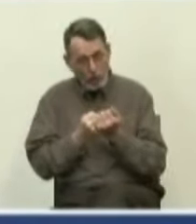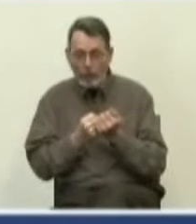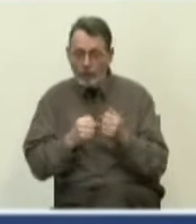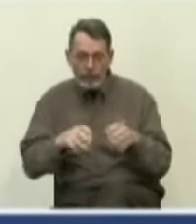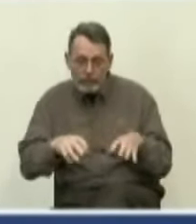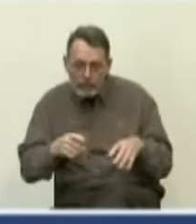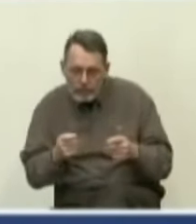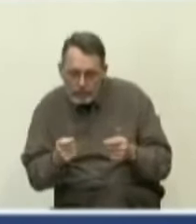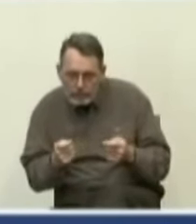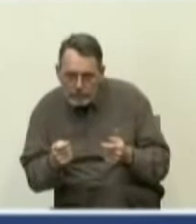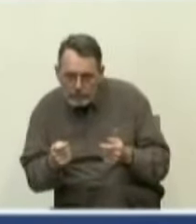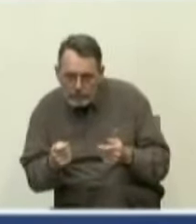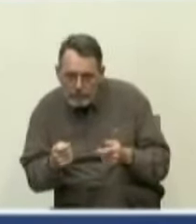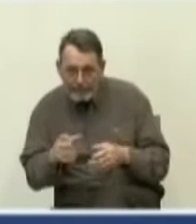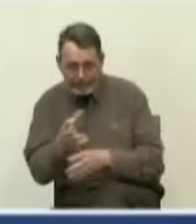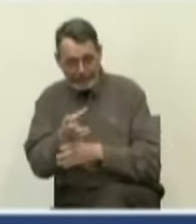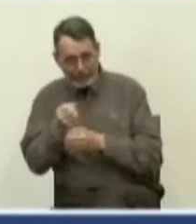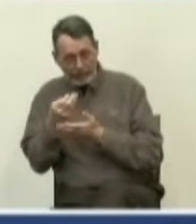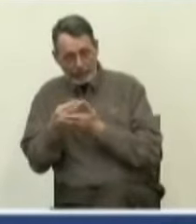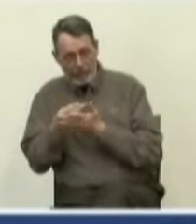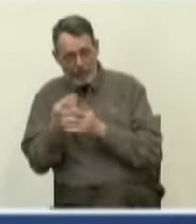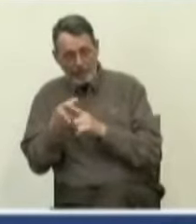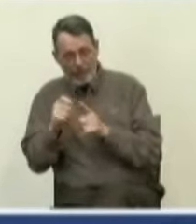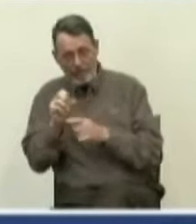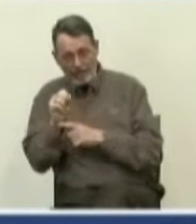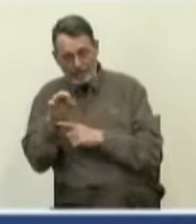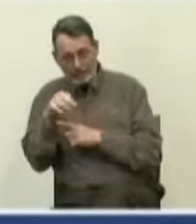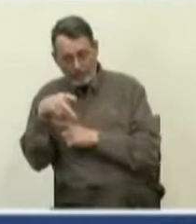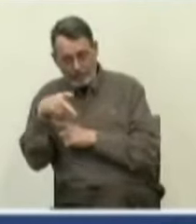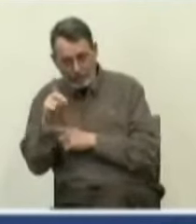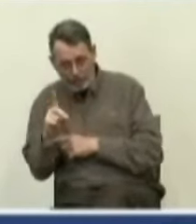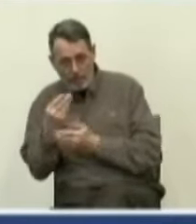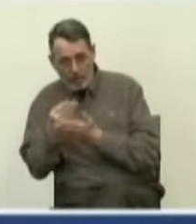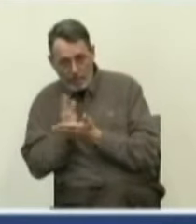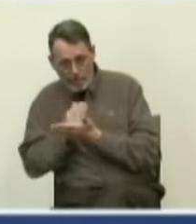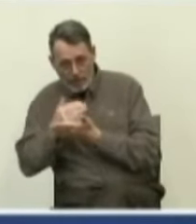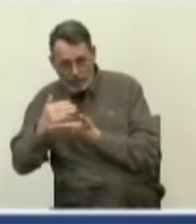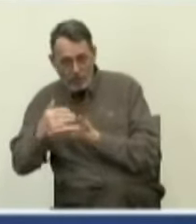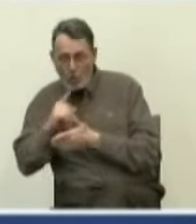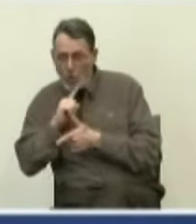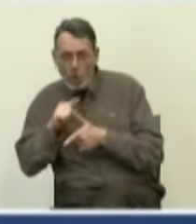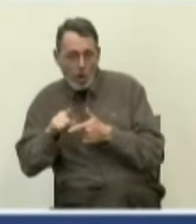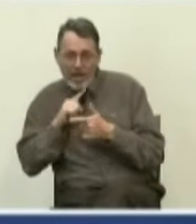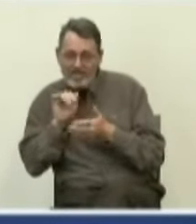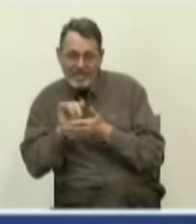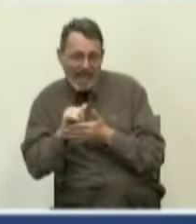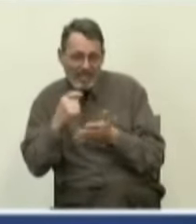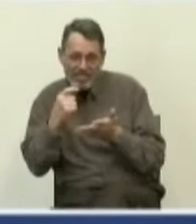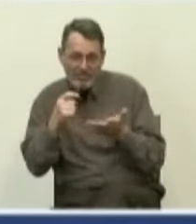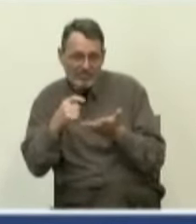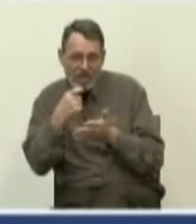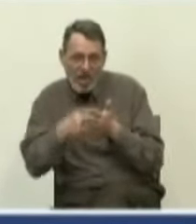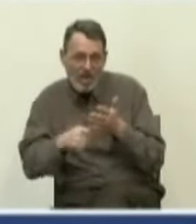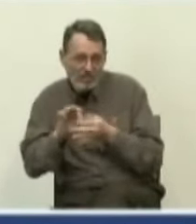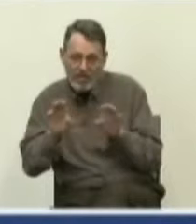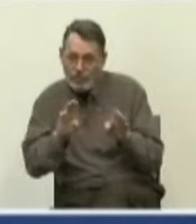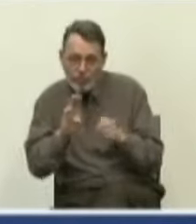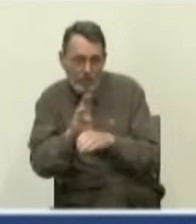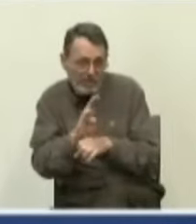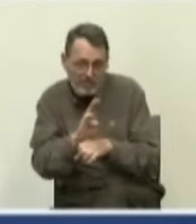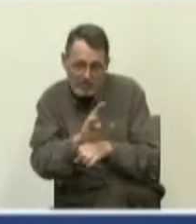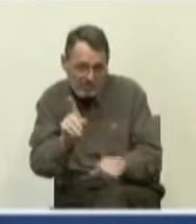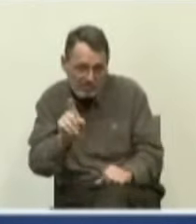of the SFPD budget, or do you believe that violent misconduct settlements are simply the cost of doing business? Thank you.